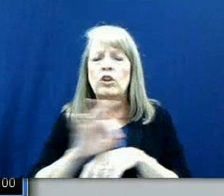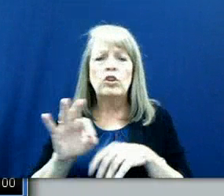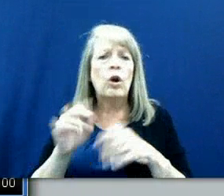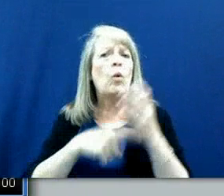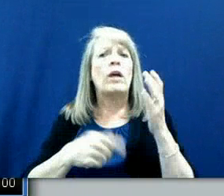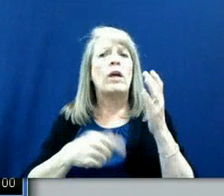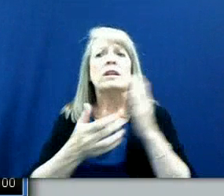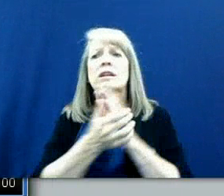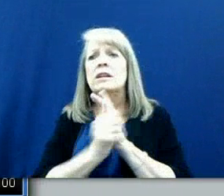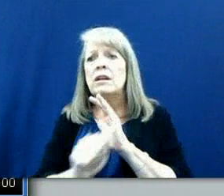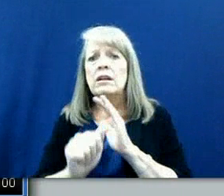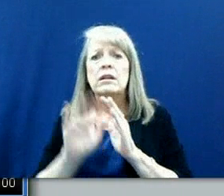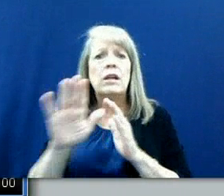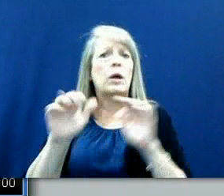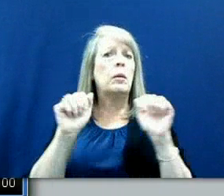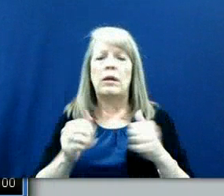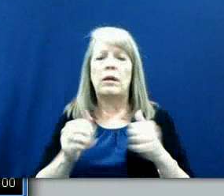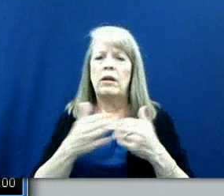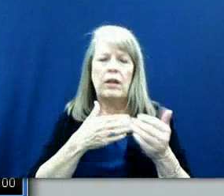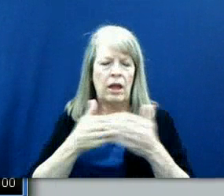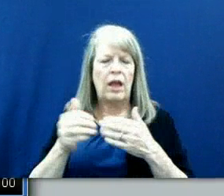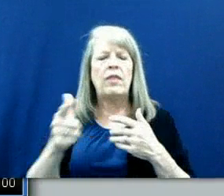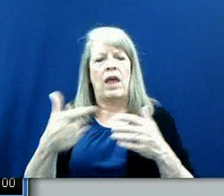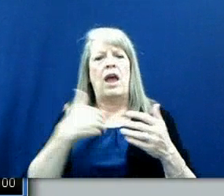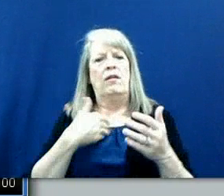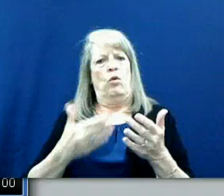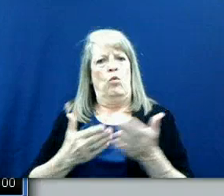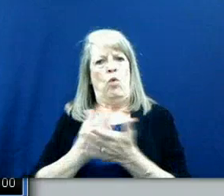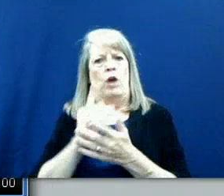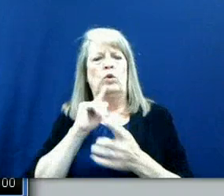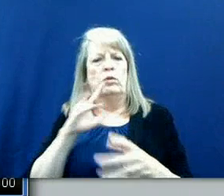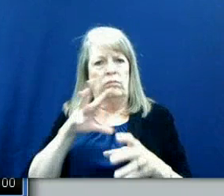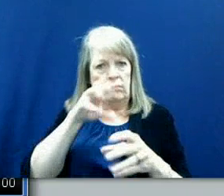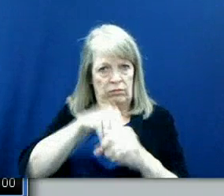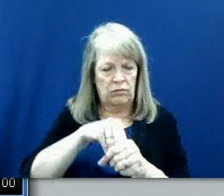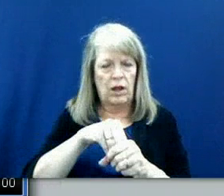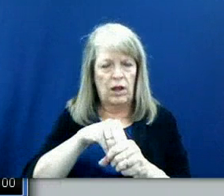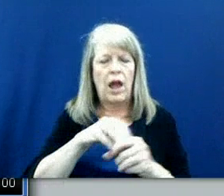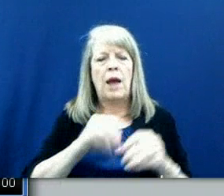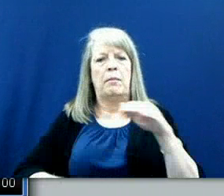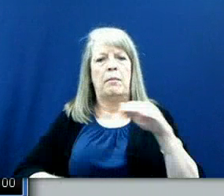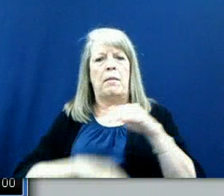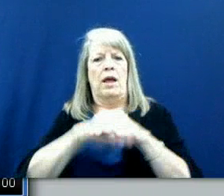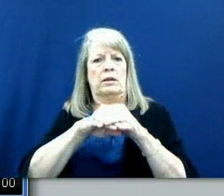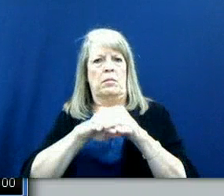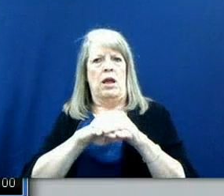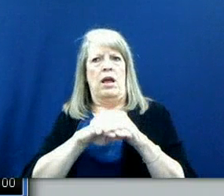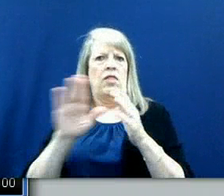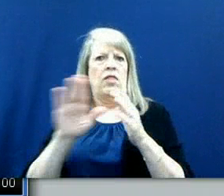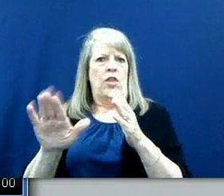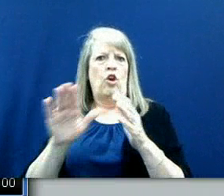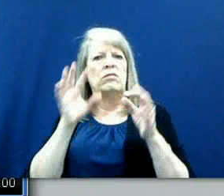the right to develop and maximize their decision-making skills.